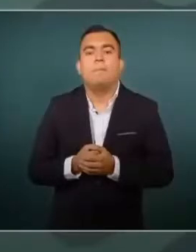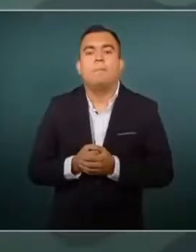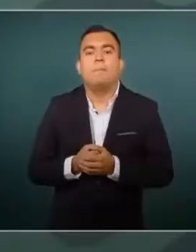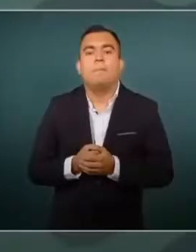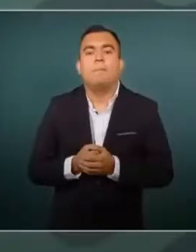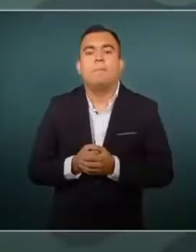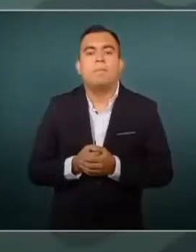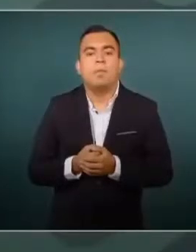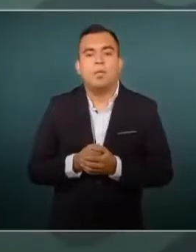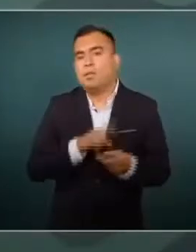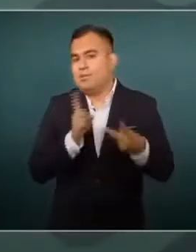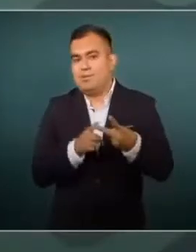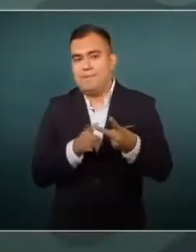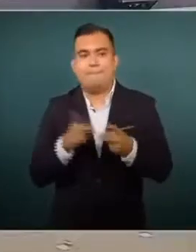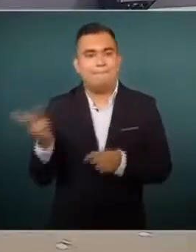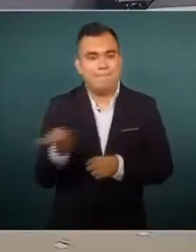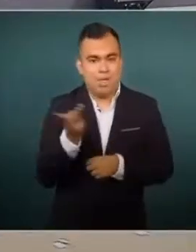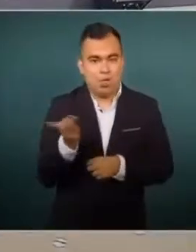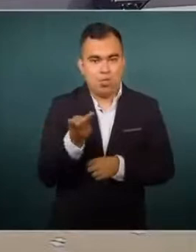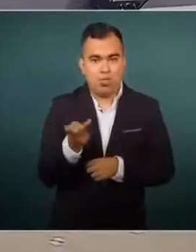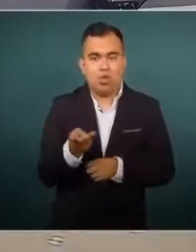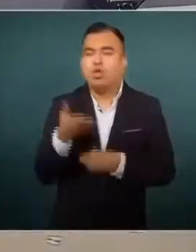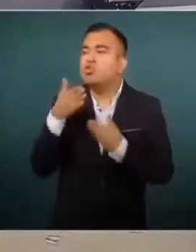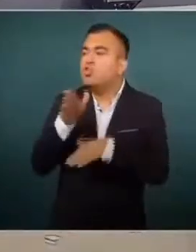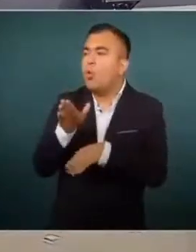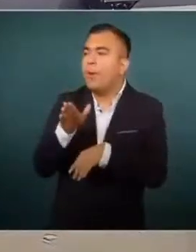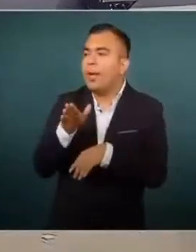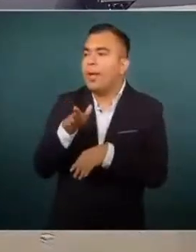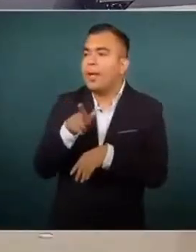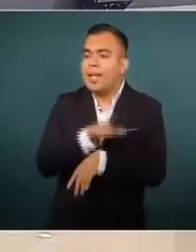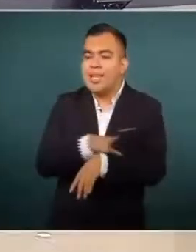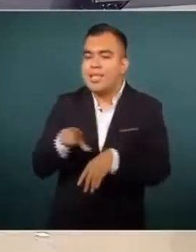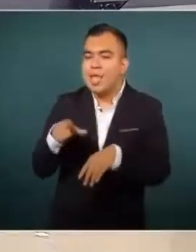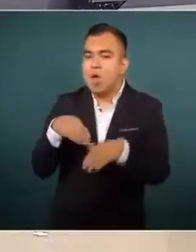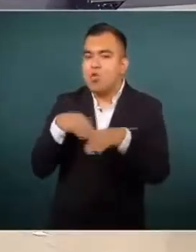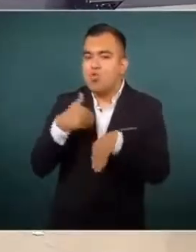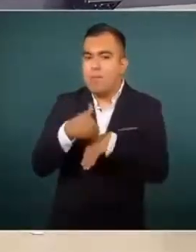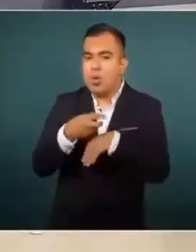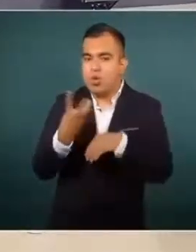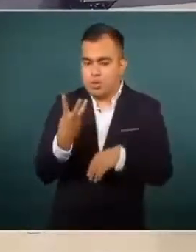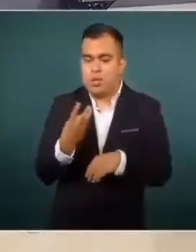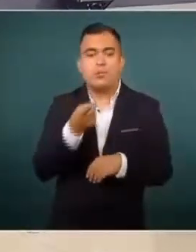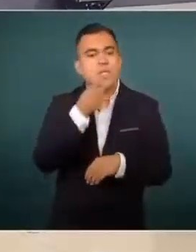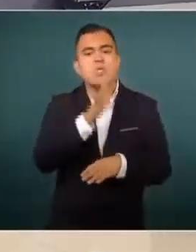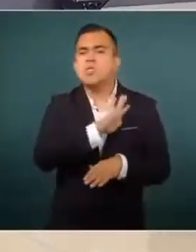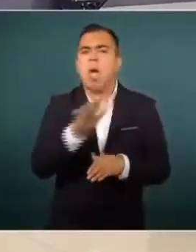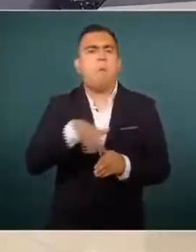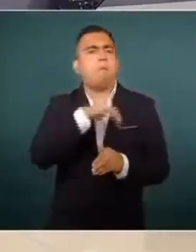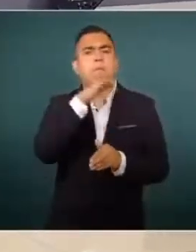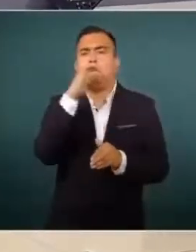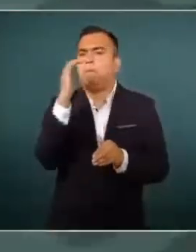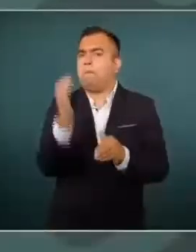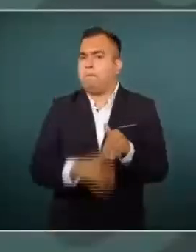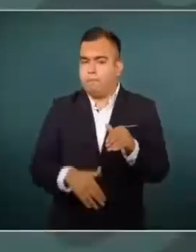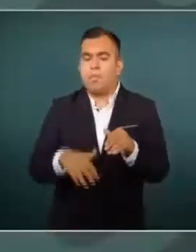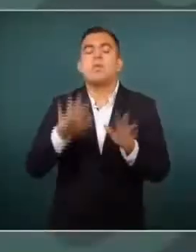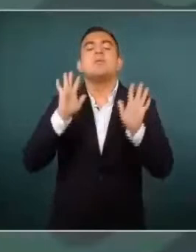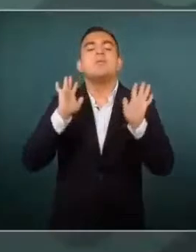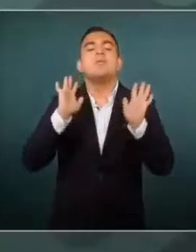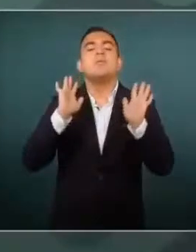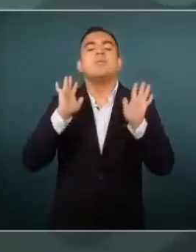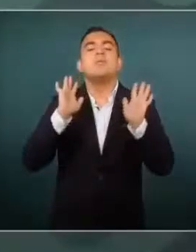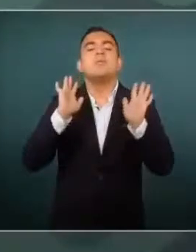question, hi, Melissa. bueno, ya se terminó la obra y está en el